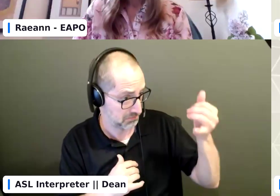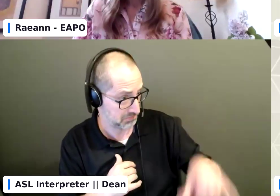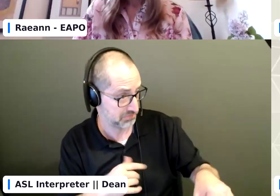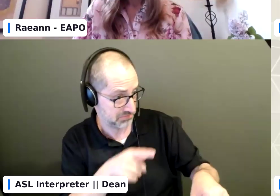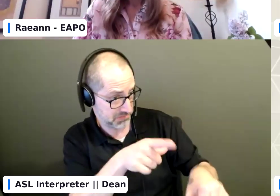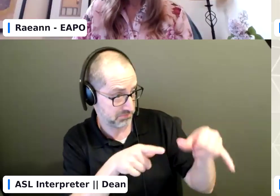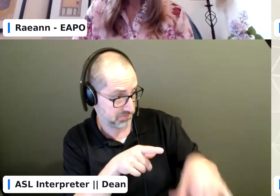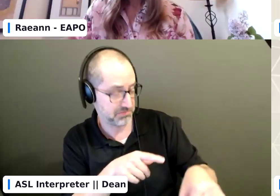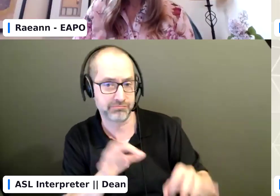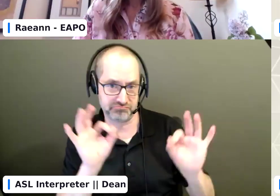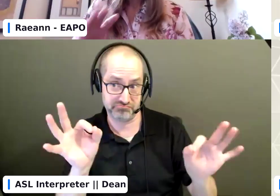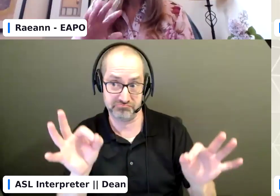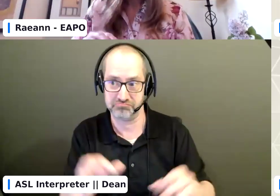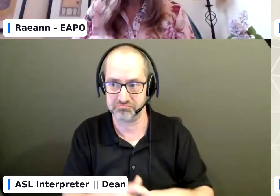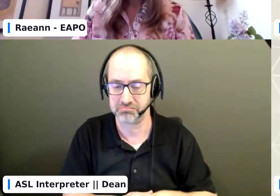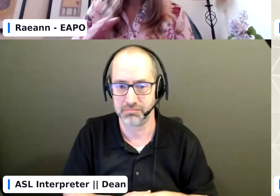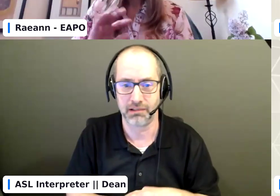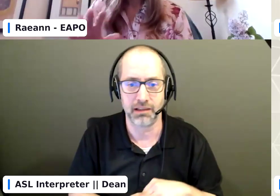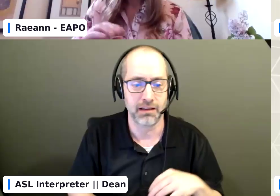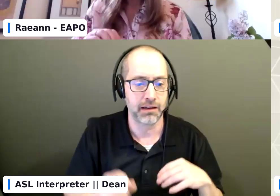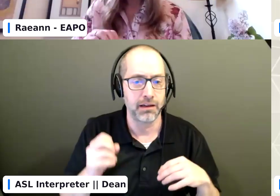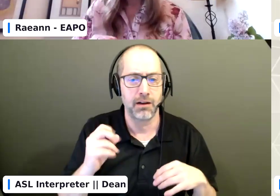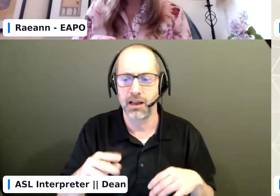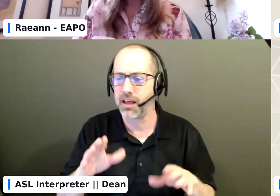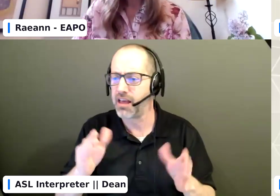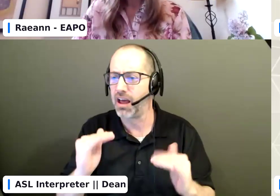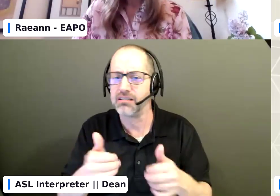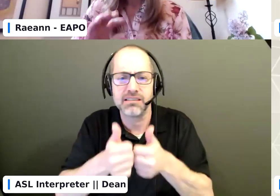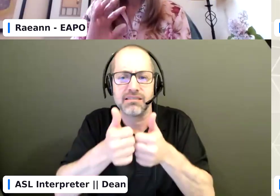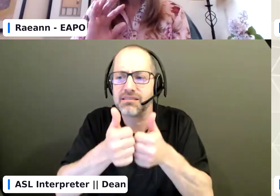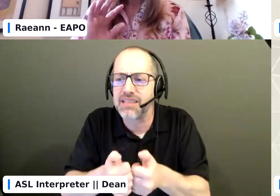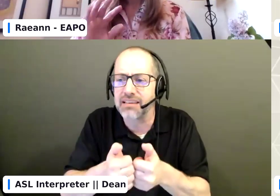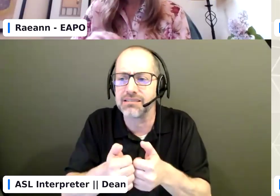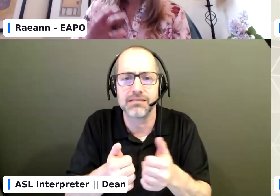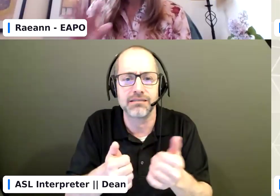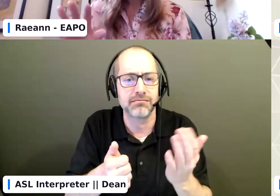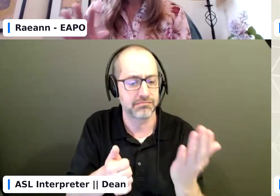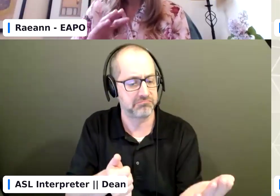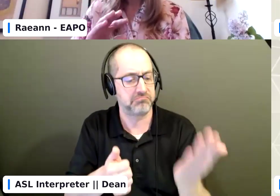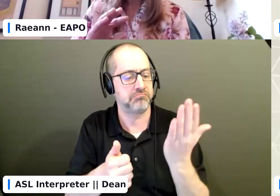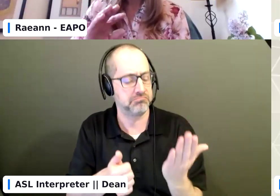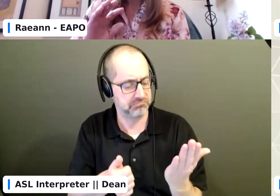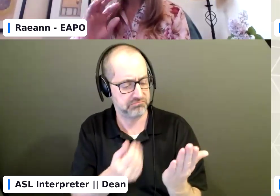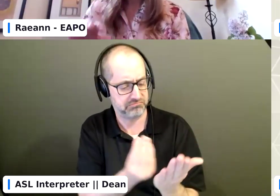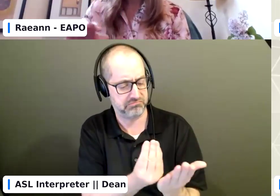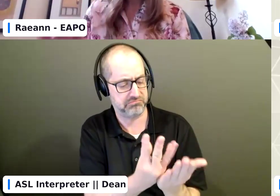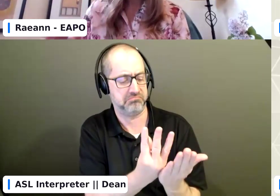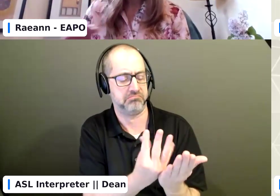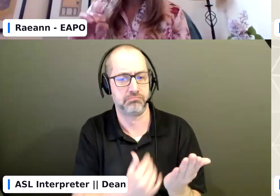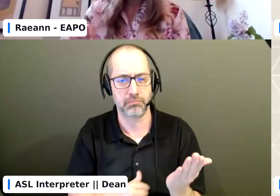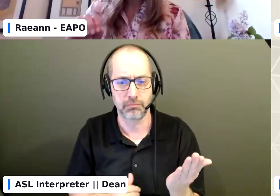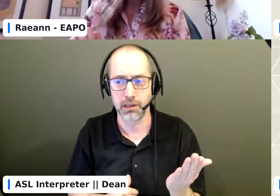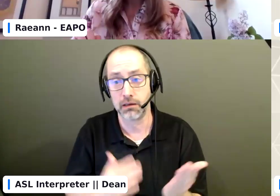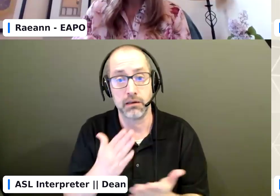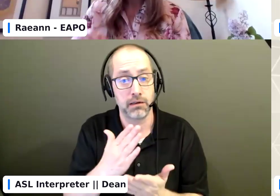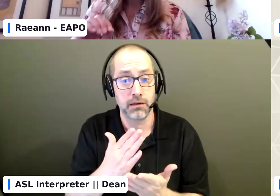directly. Yeah. And Grace, I know you were talking about text messaging, I think one of the scenarios. Is it, and lots of people hear about, certain